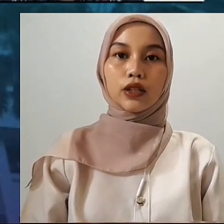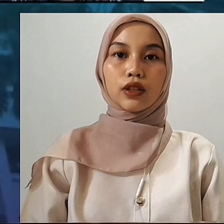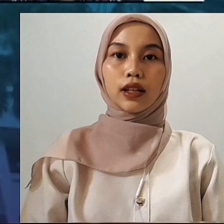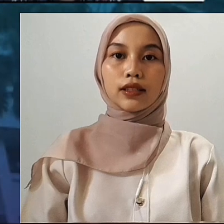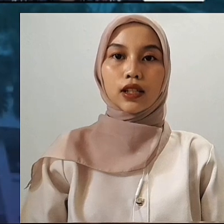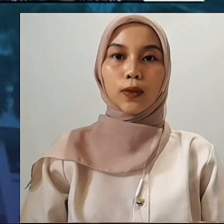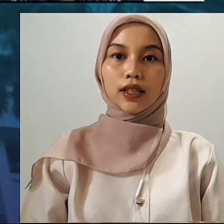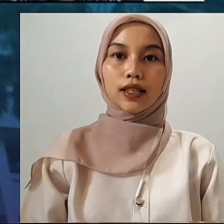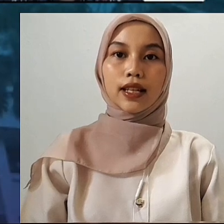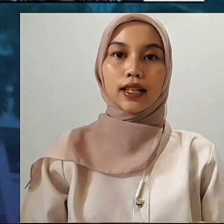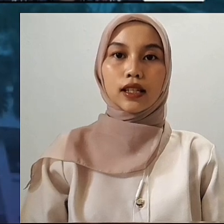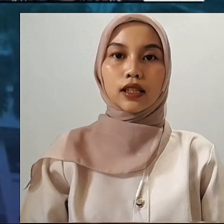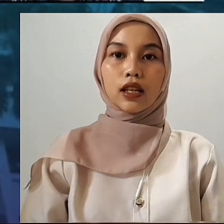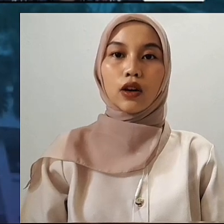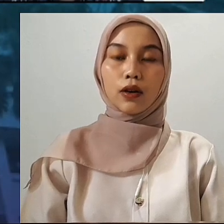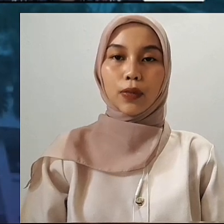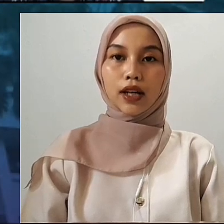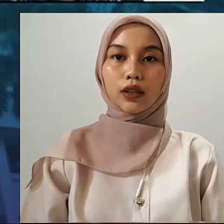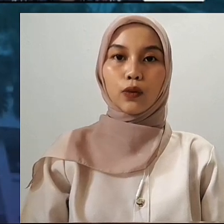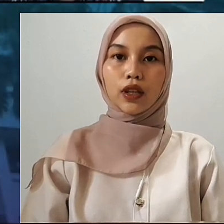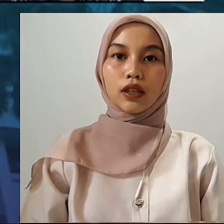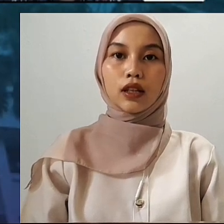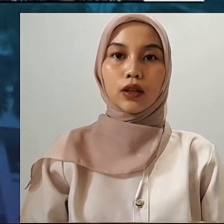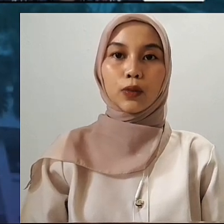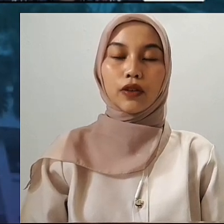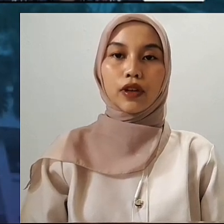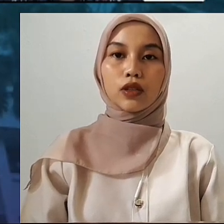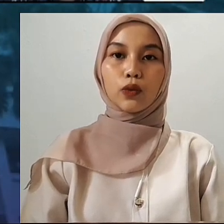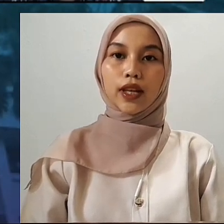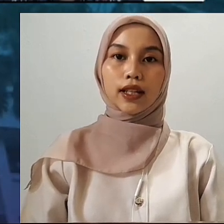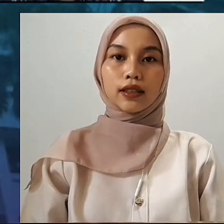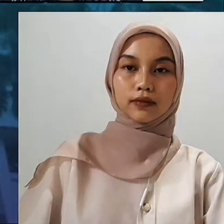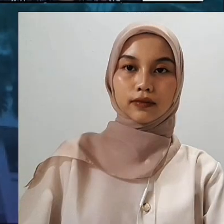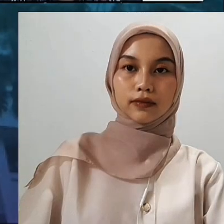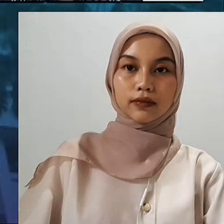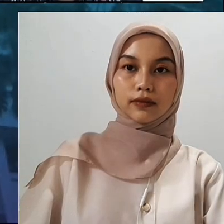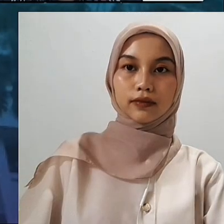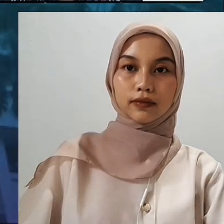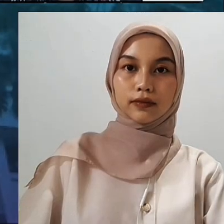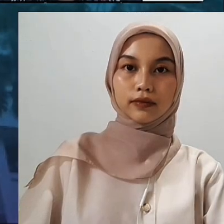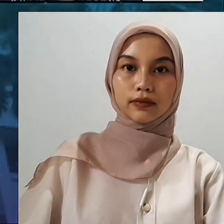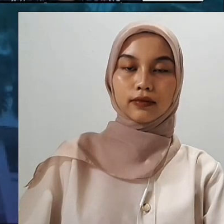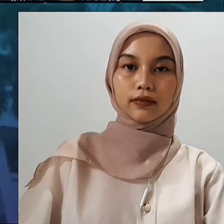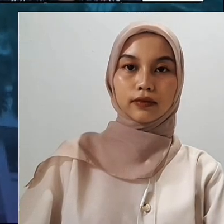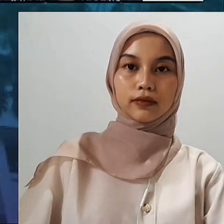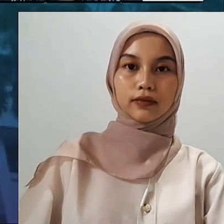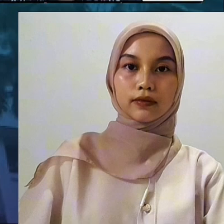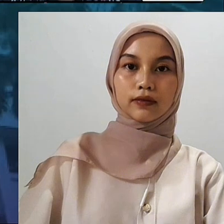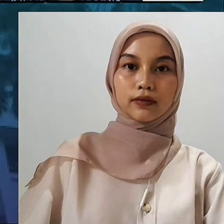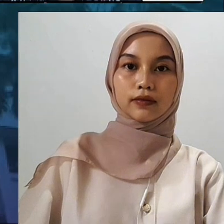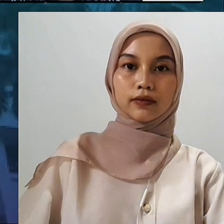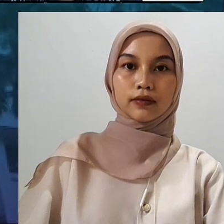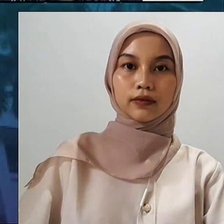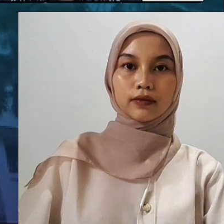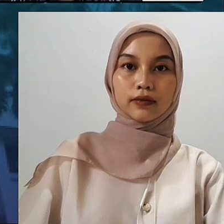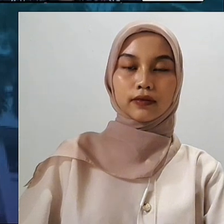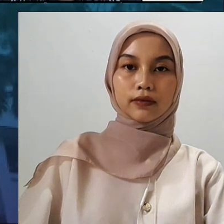506 additional suspected cases compared with the previous week. Kemudian juga untuk terkait